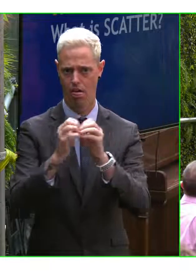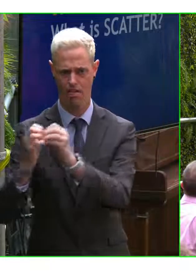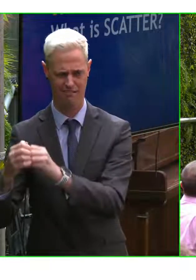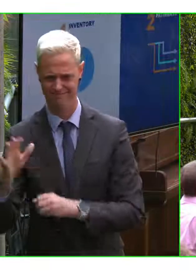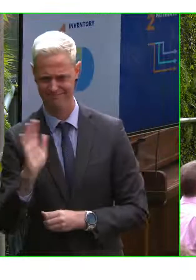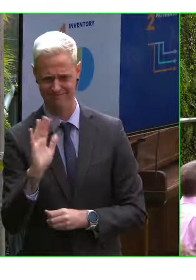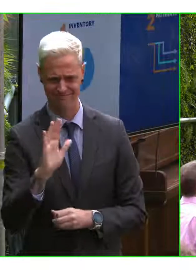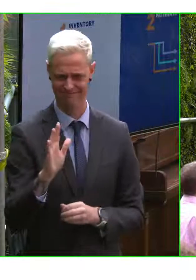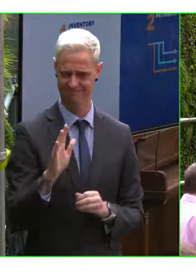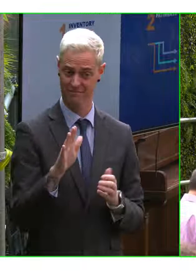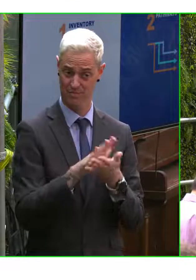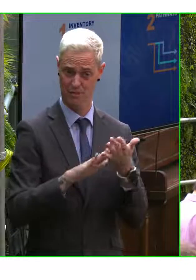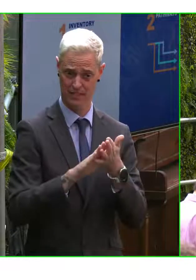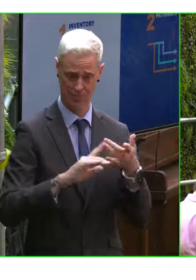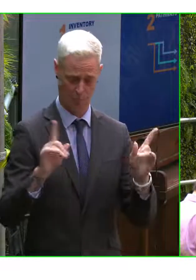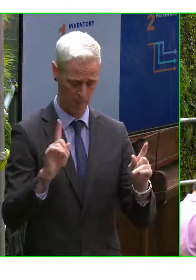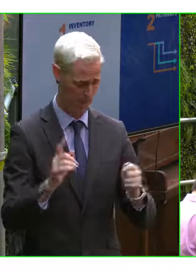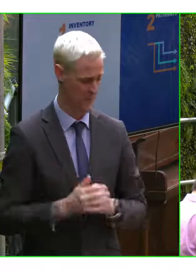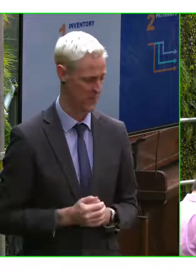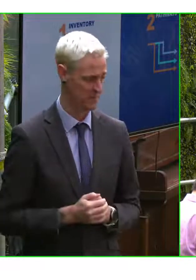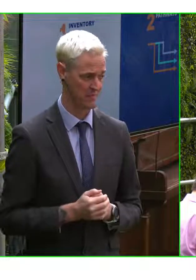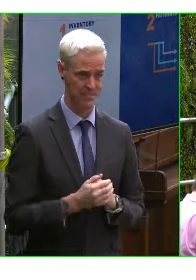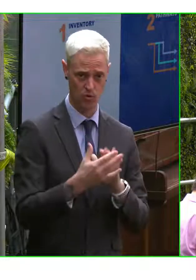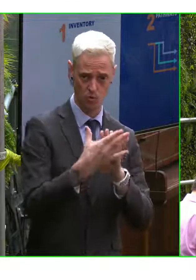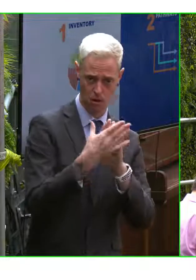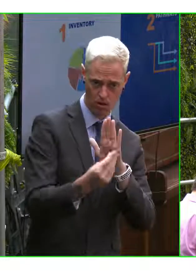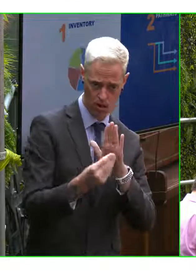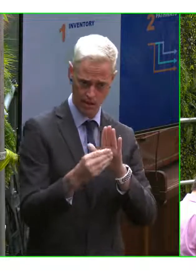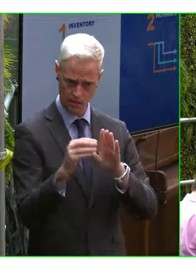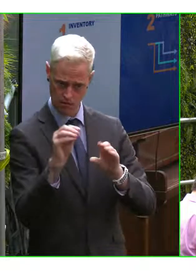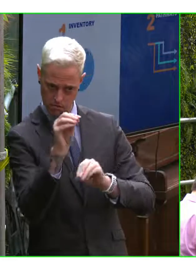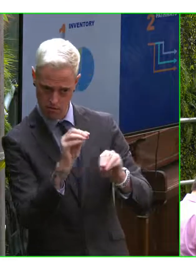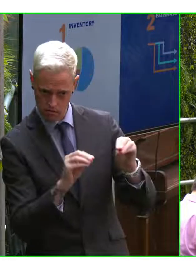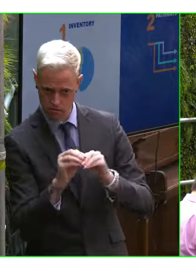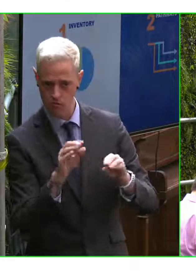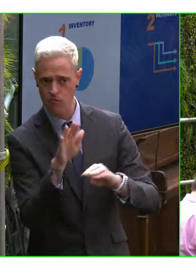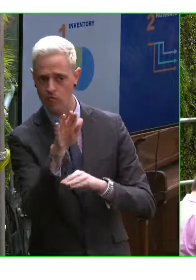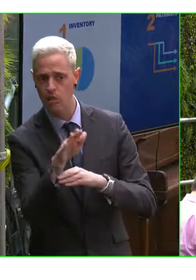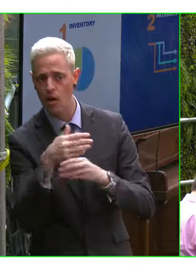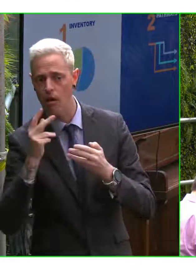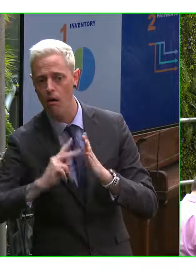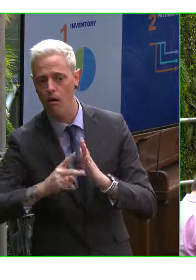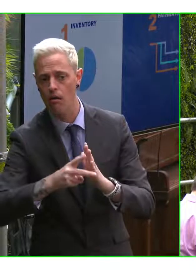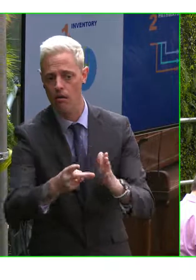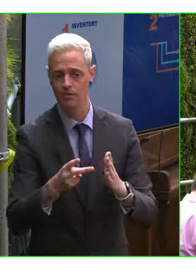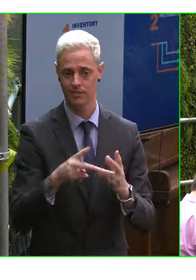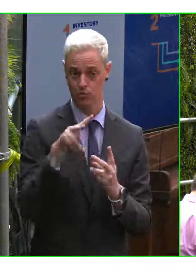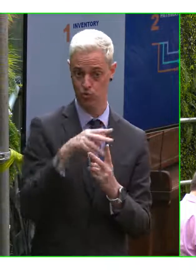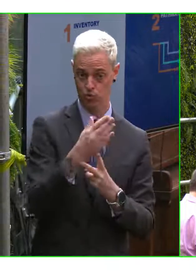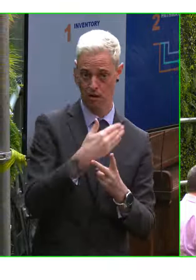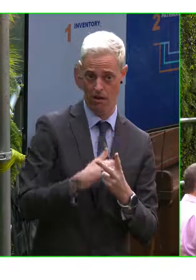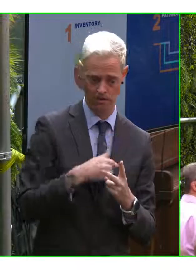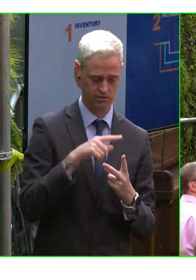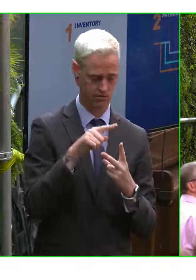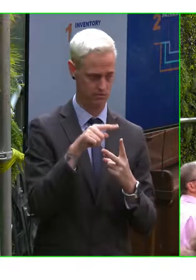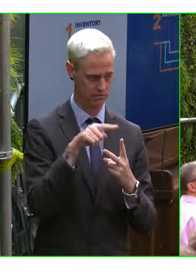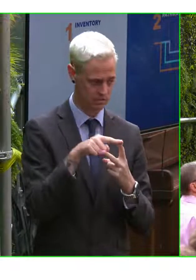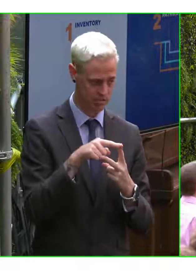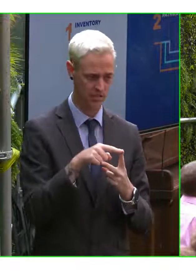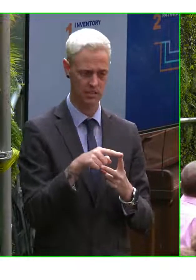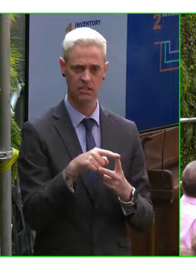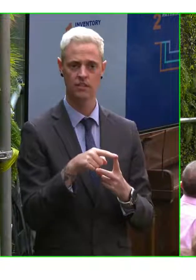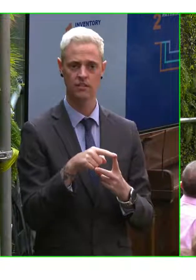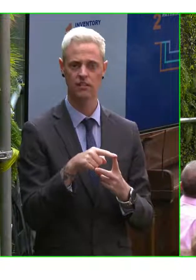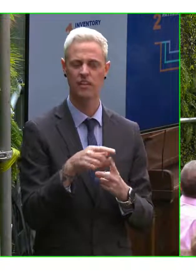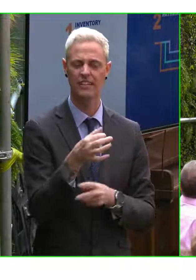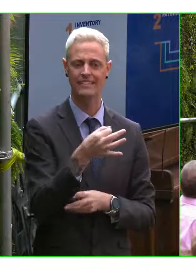but it's essentially a modelling tool, and it's broken down into 2 parts. The first does some of the profiling at a